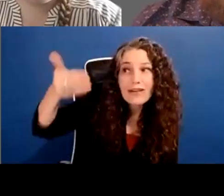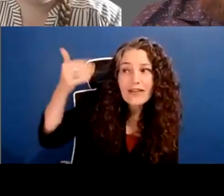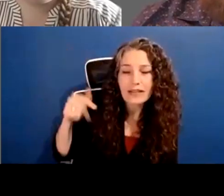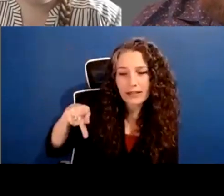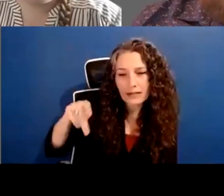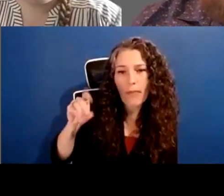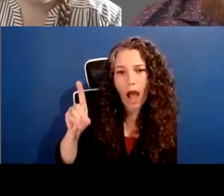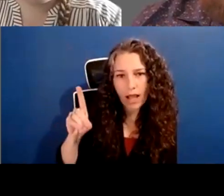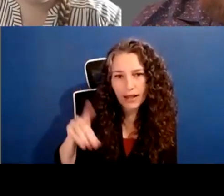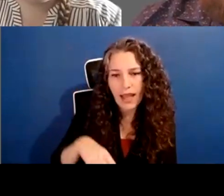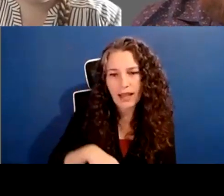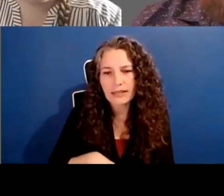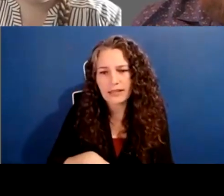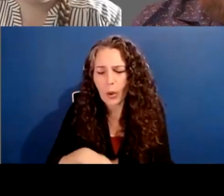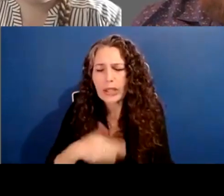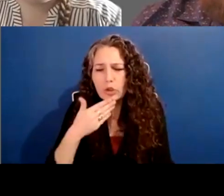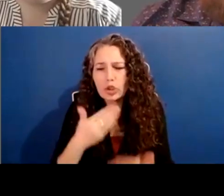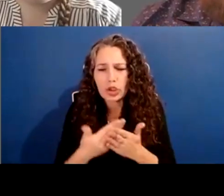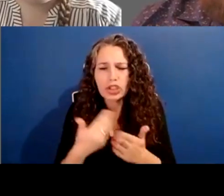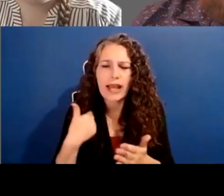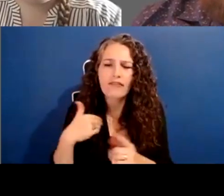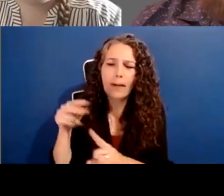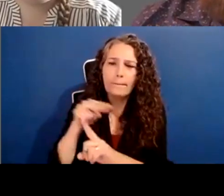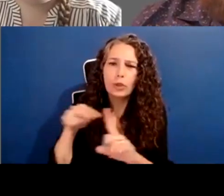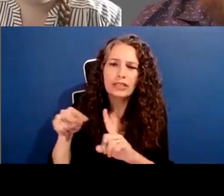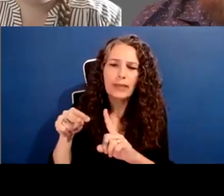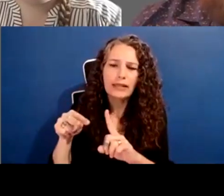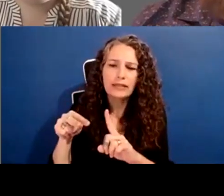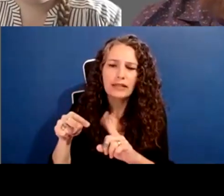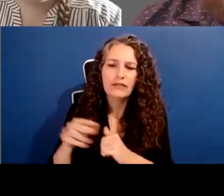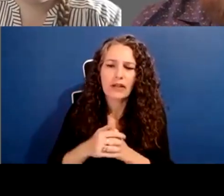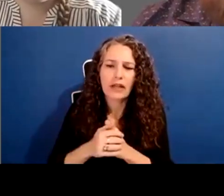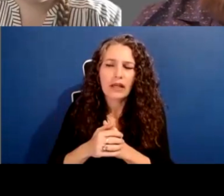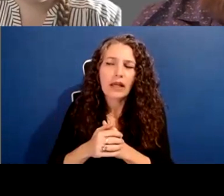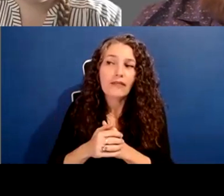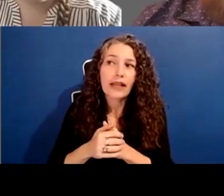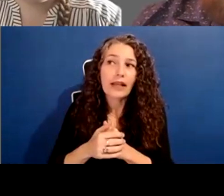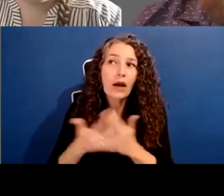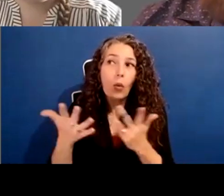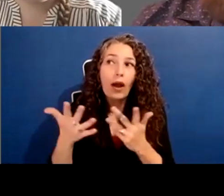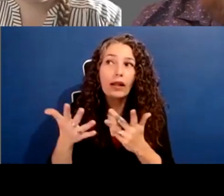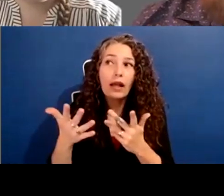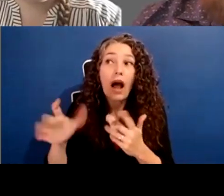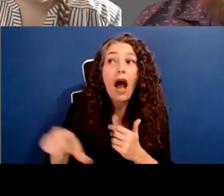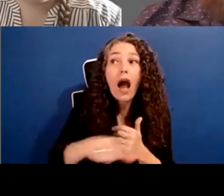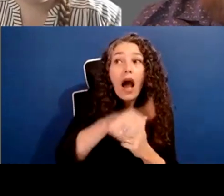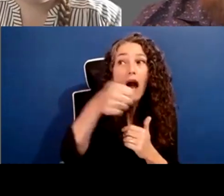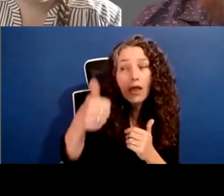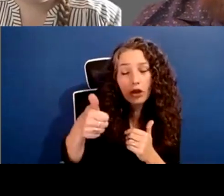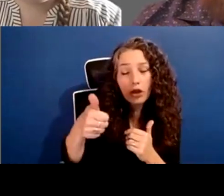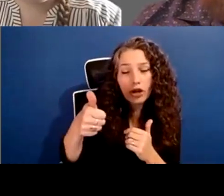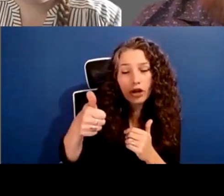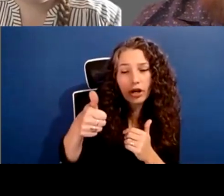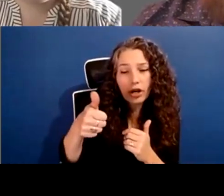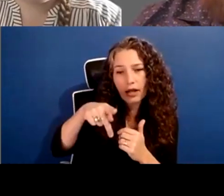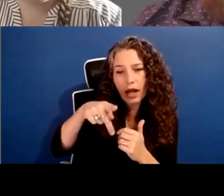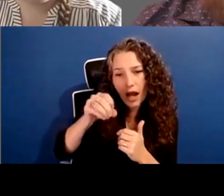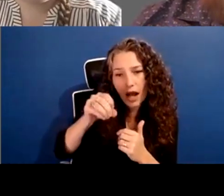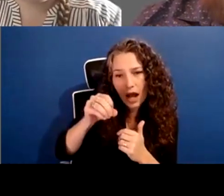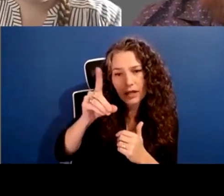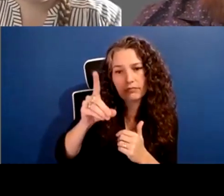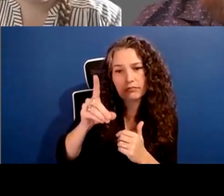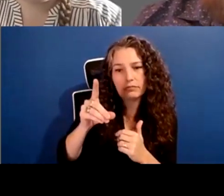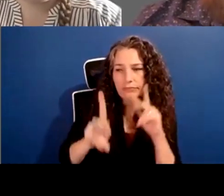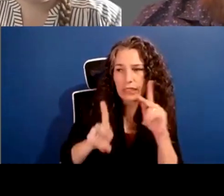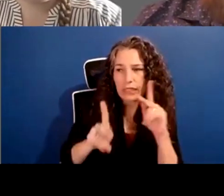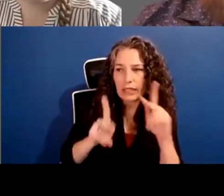than maybe what they had talked about on other podcasts or things like that. So I would kind of keep that in mind. And